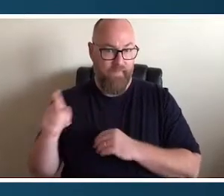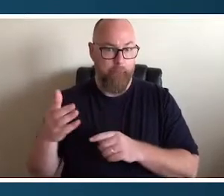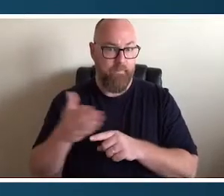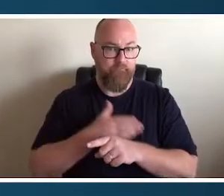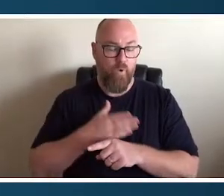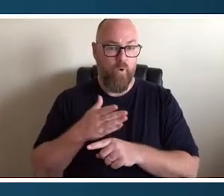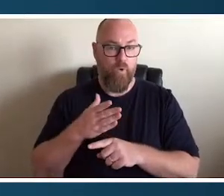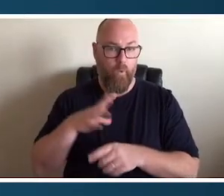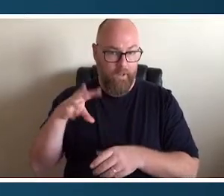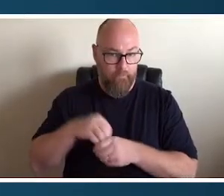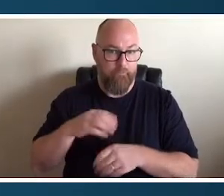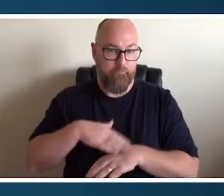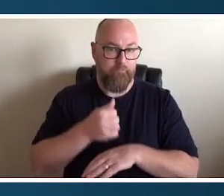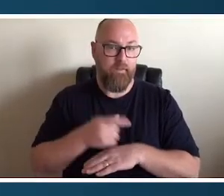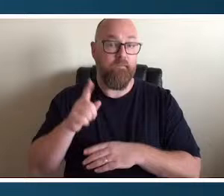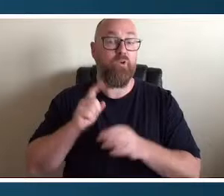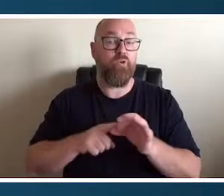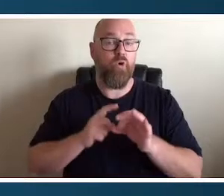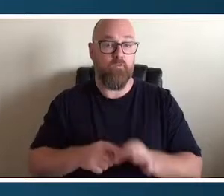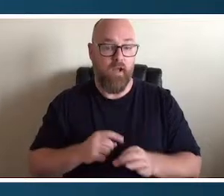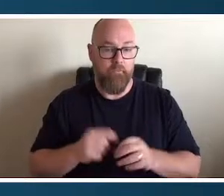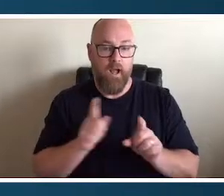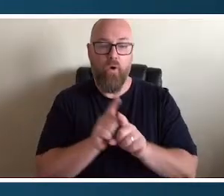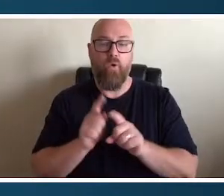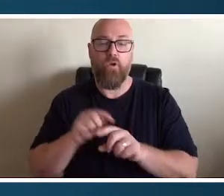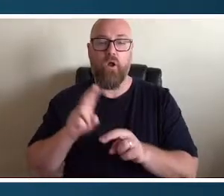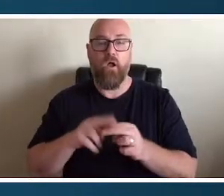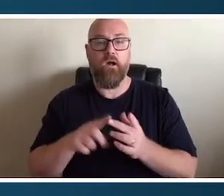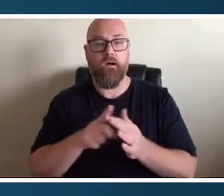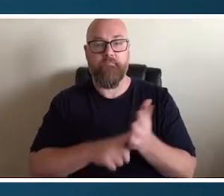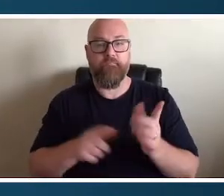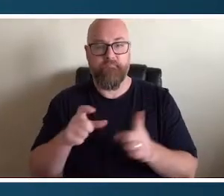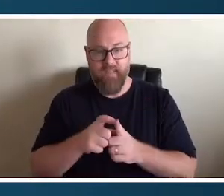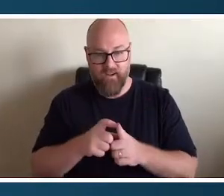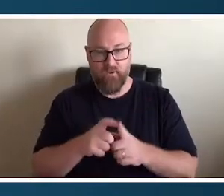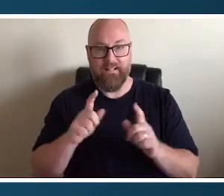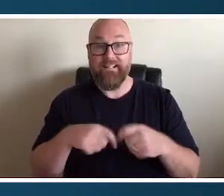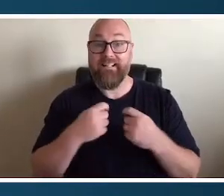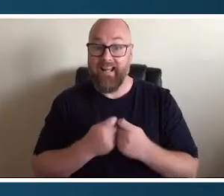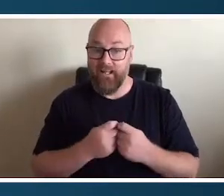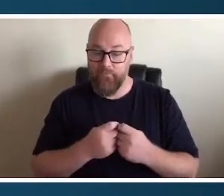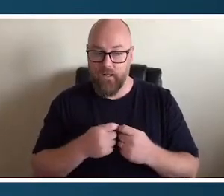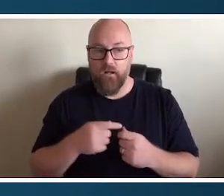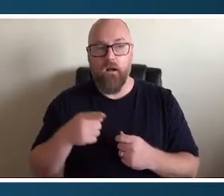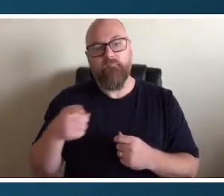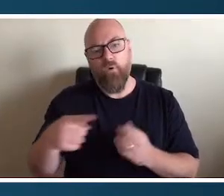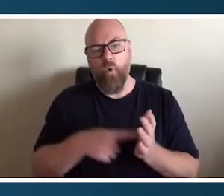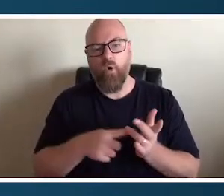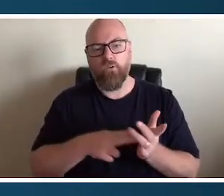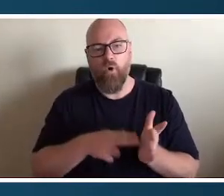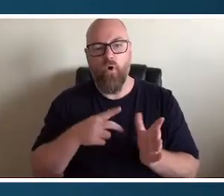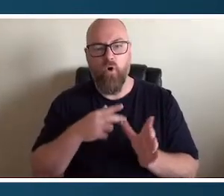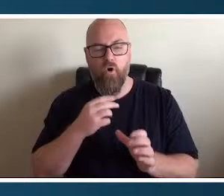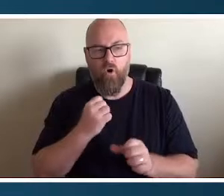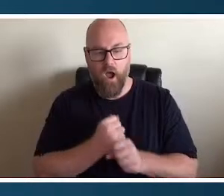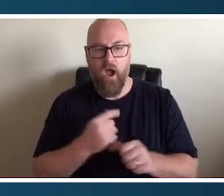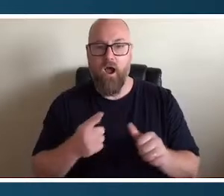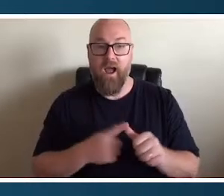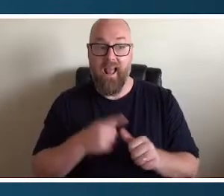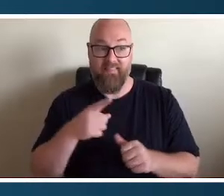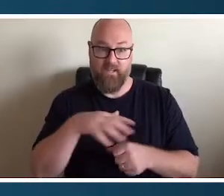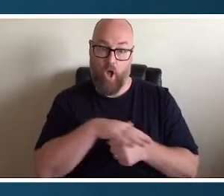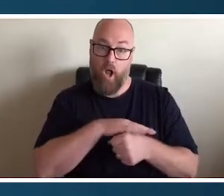from, as I mentioned earlier, the field team, the survey firm that we hire for the Tonga face-to-face survey is a local Tongan firm, and